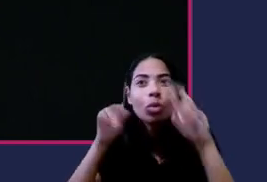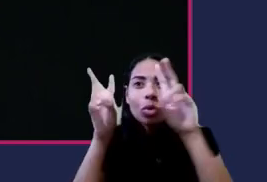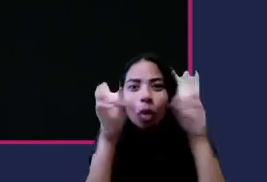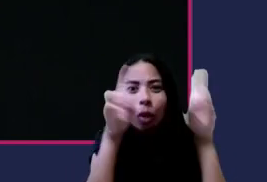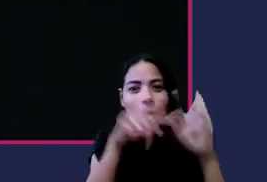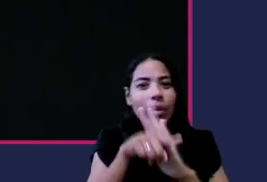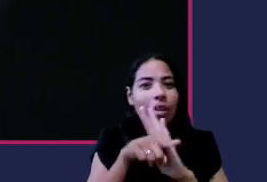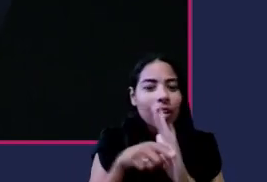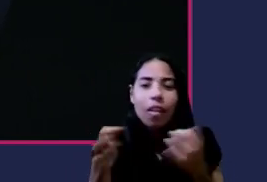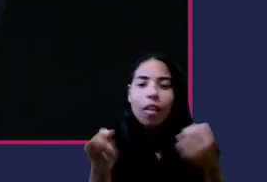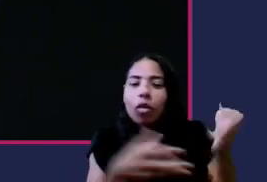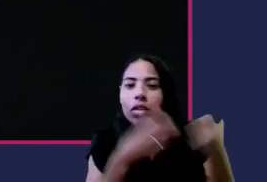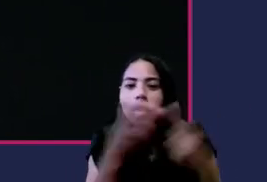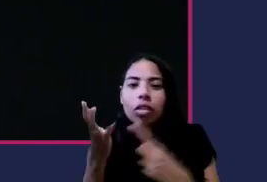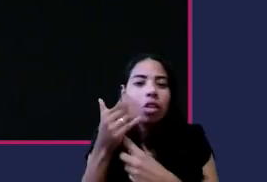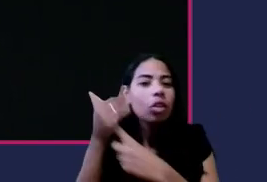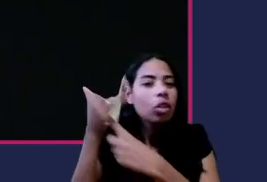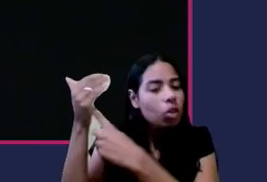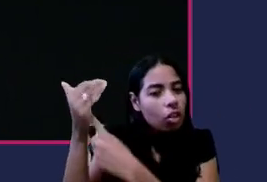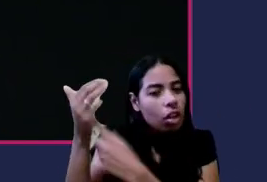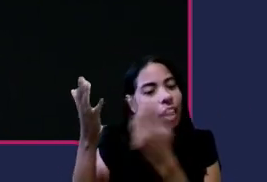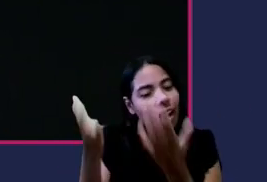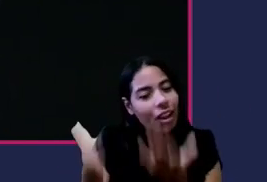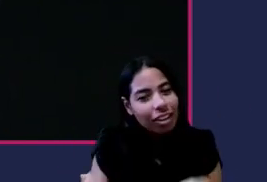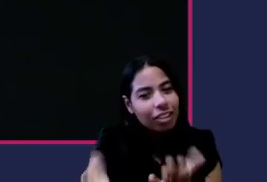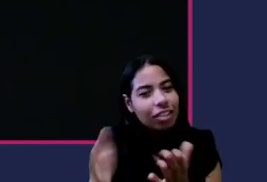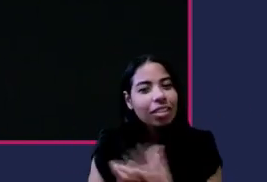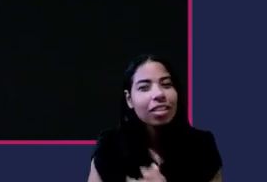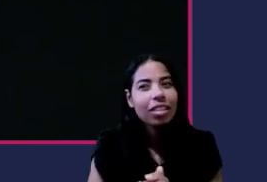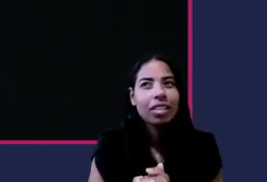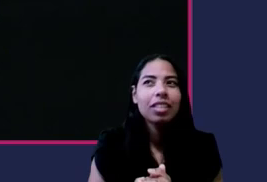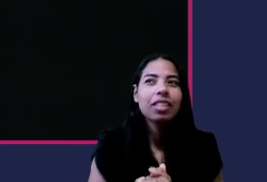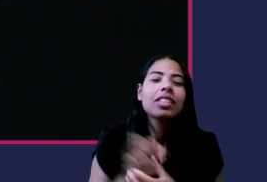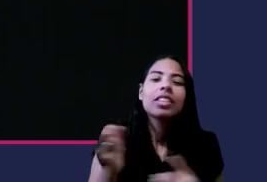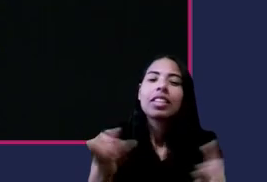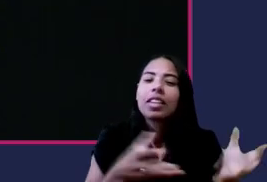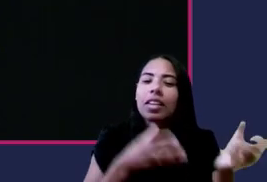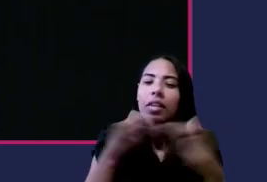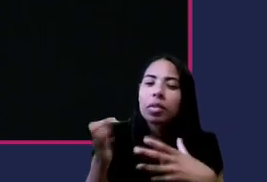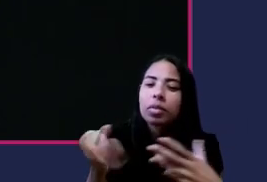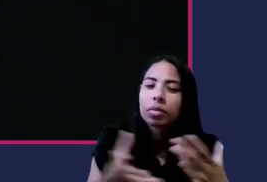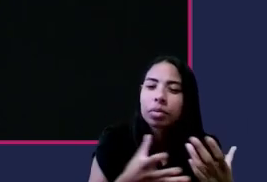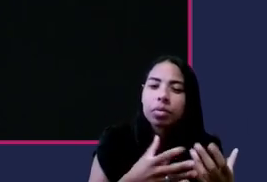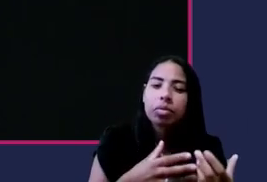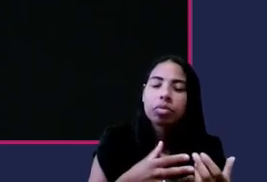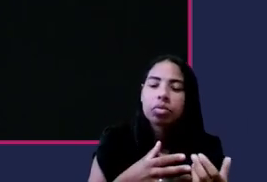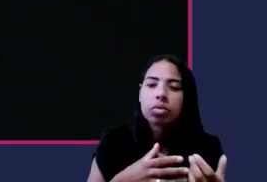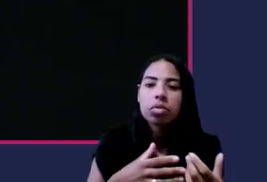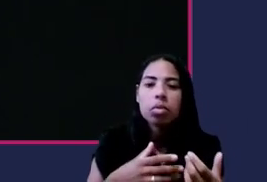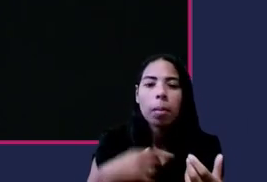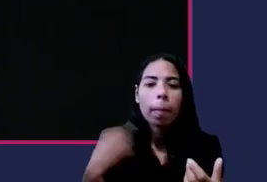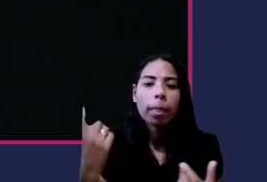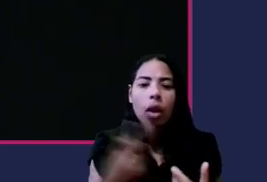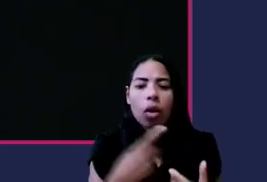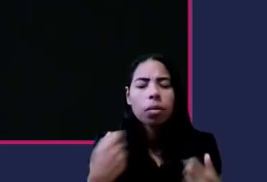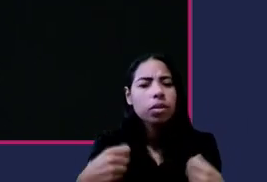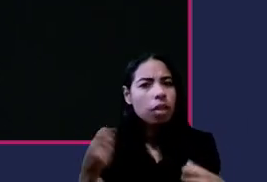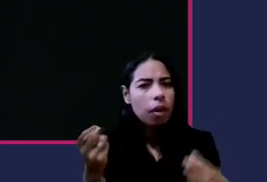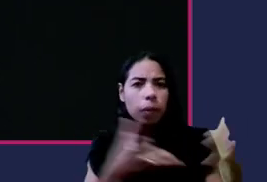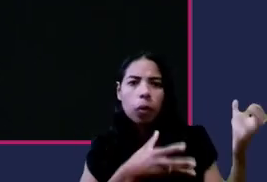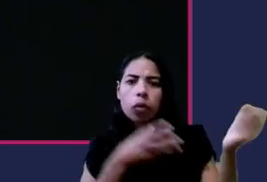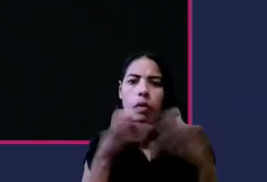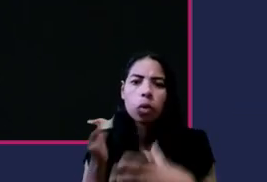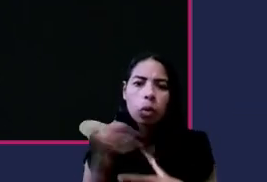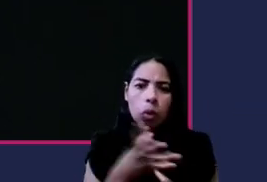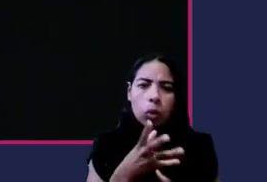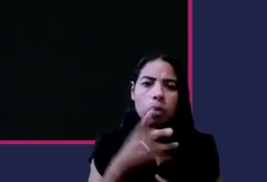that involves research, innovation, technology, and that's what it is. It's innovation. We need to innovate, because